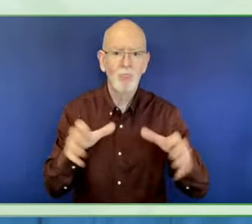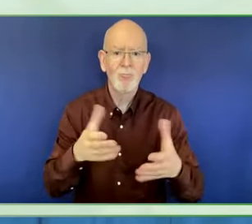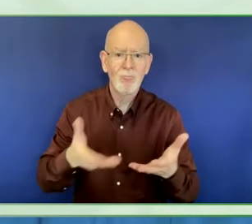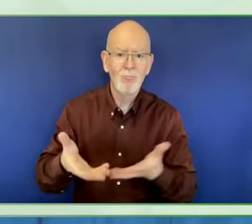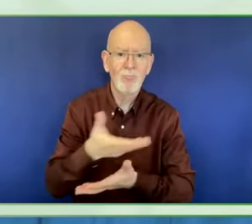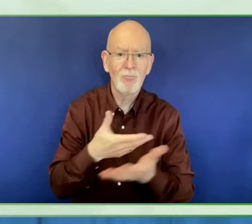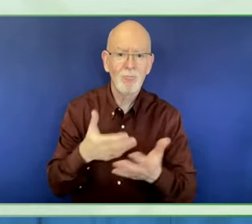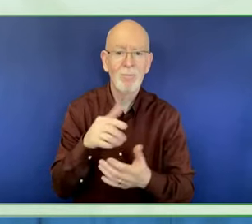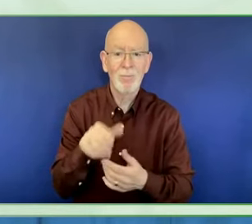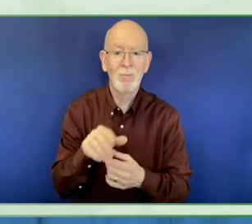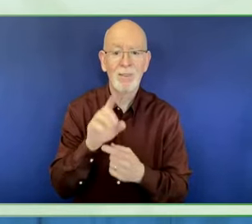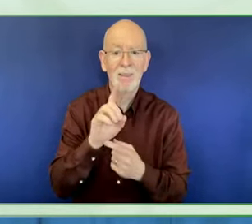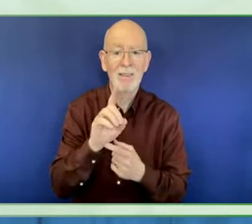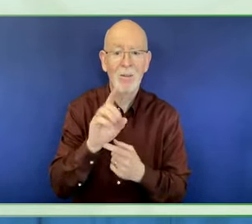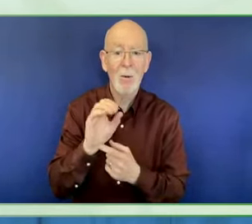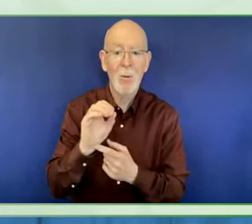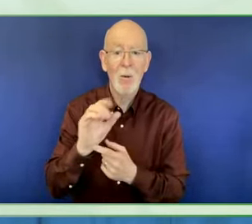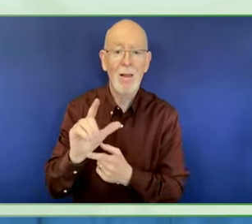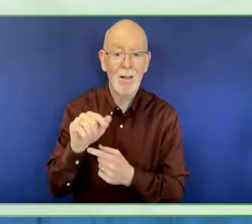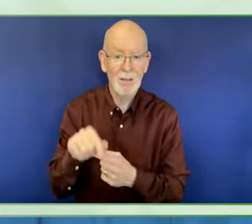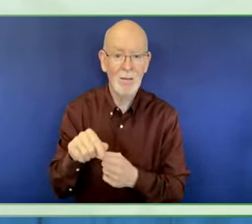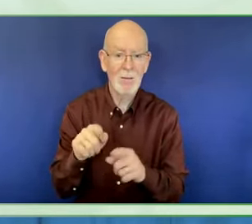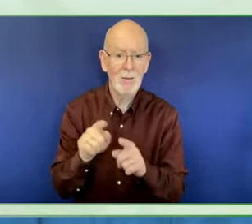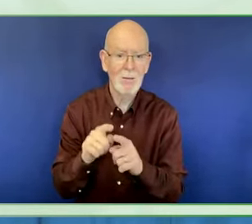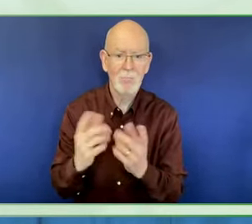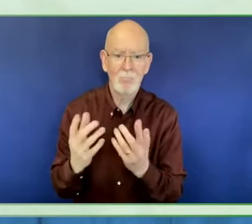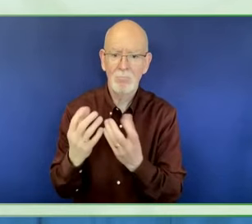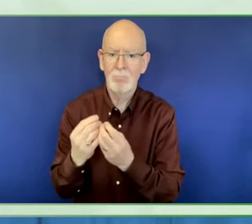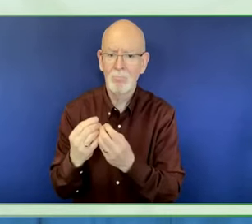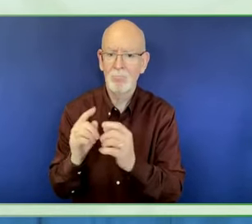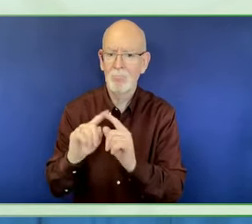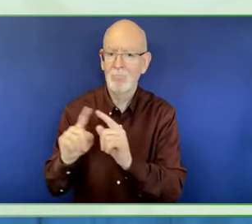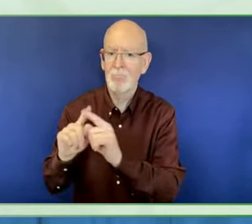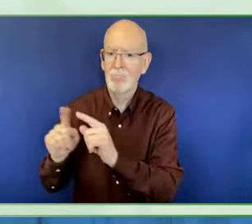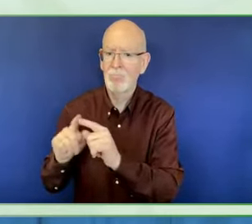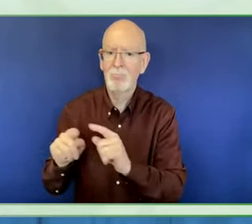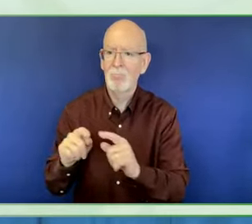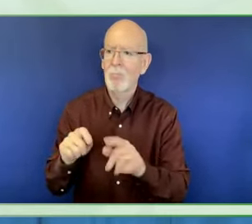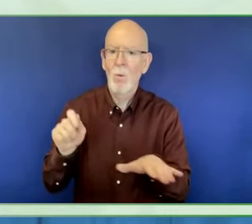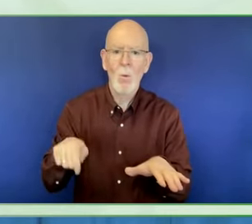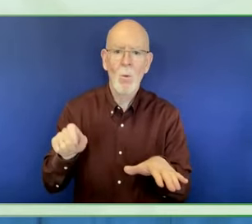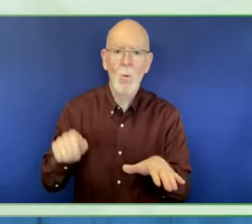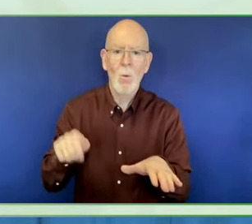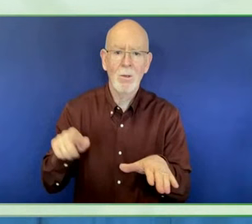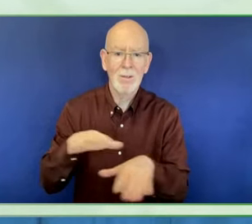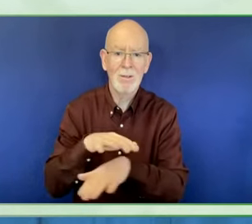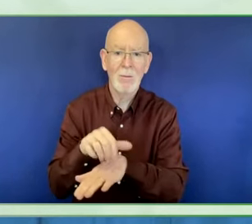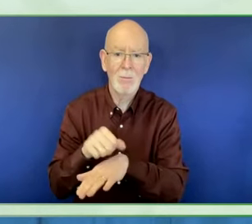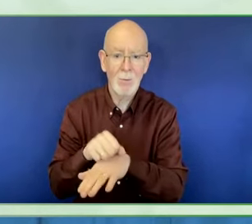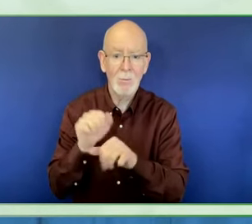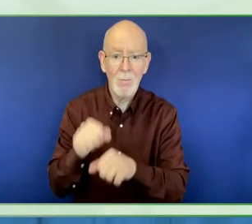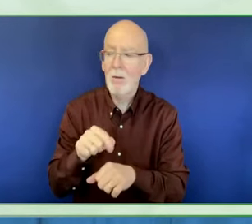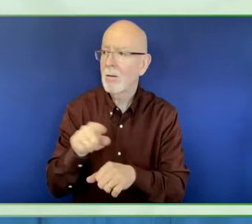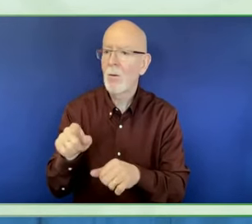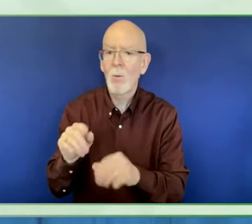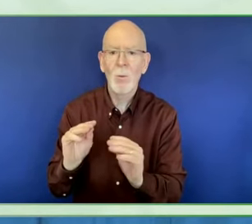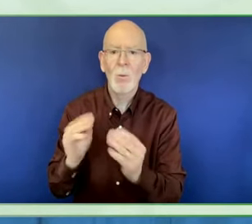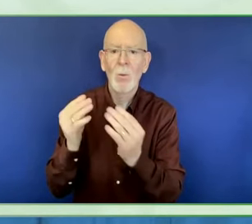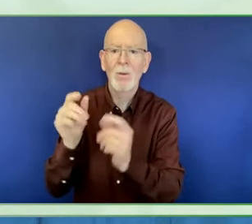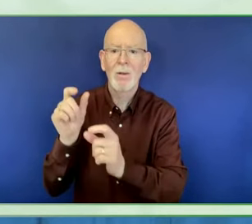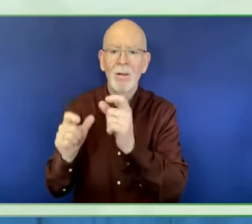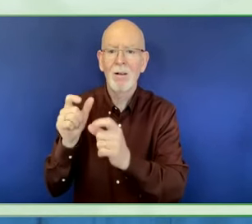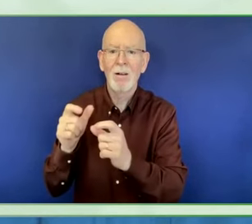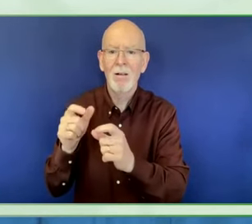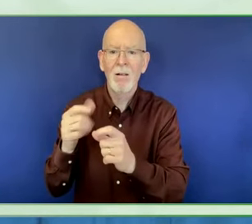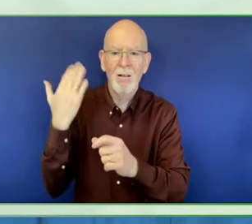mechanisms in everyday lives. None of this was all covered by a grant, so nobody who came to the workshops or the counseling